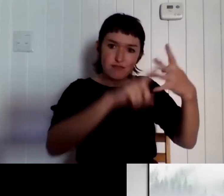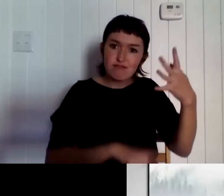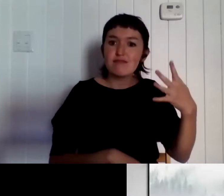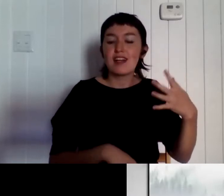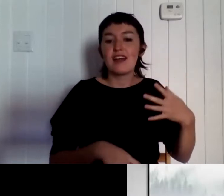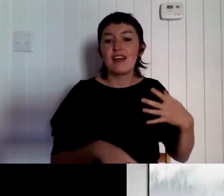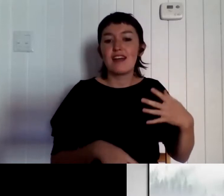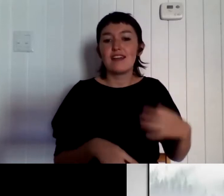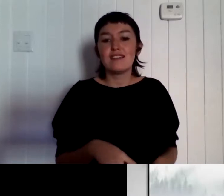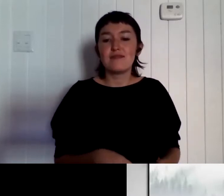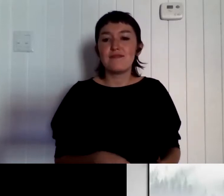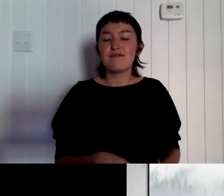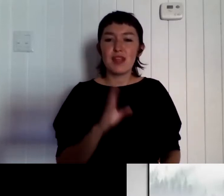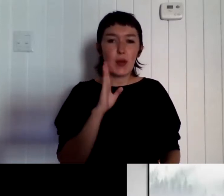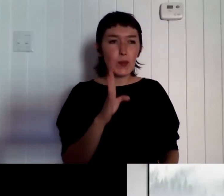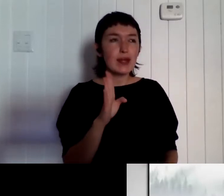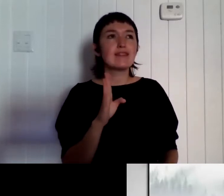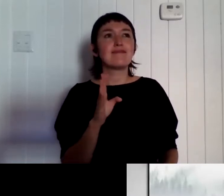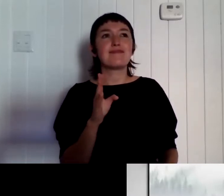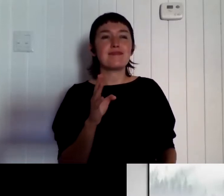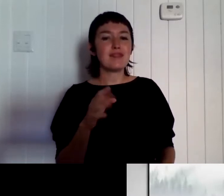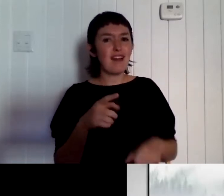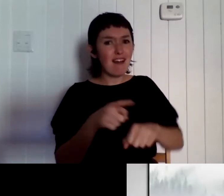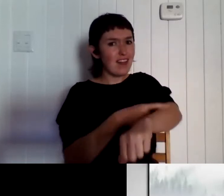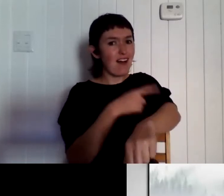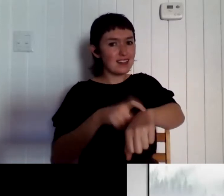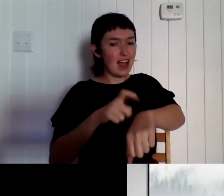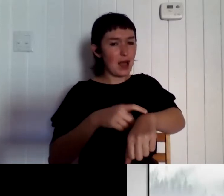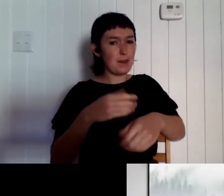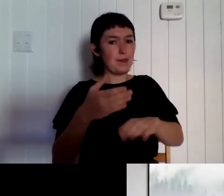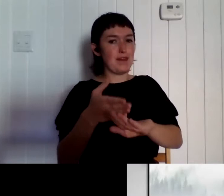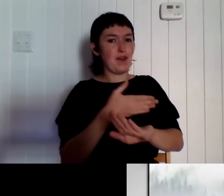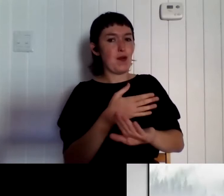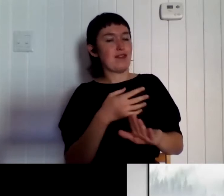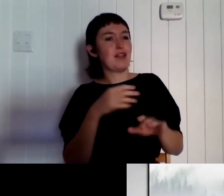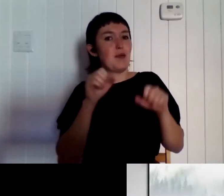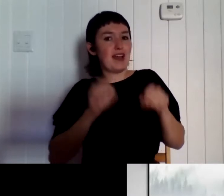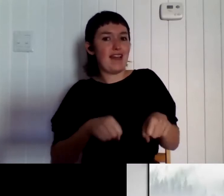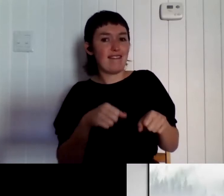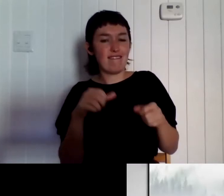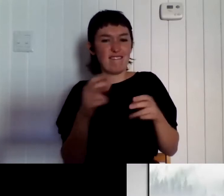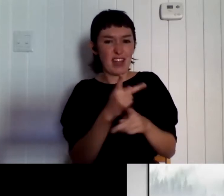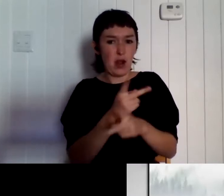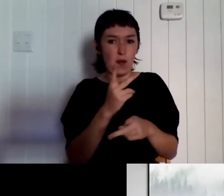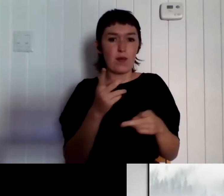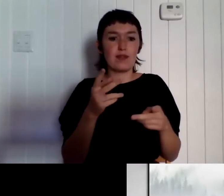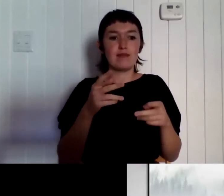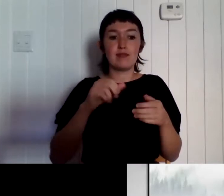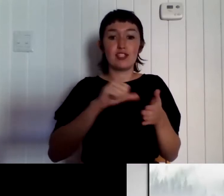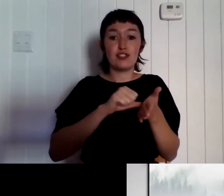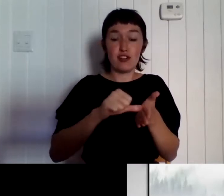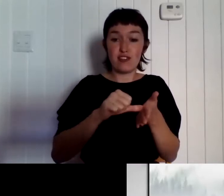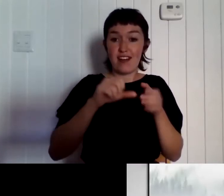be, I think, a long time before we're able to target anything with precise kind of surgery to make a change in